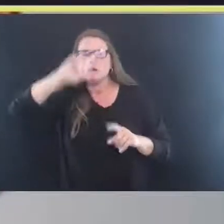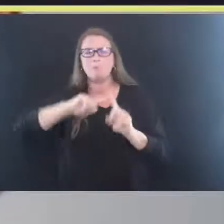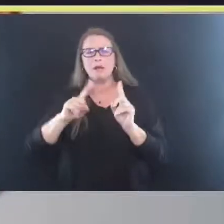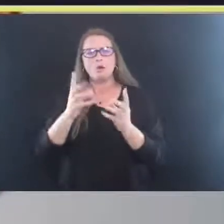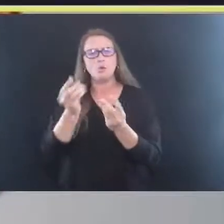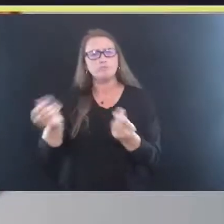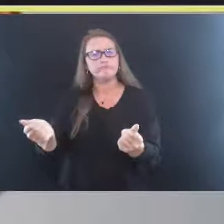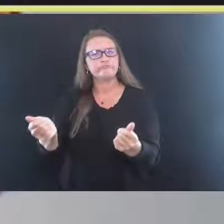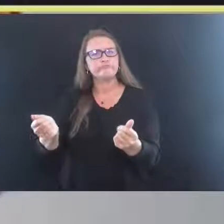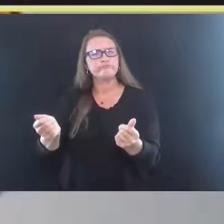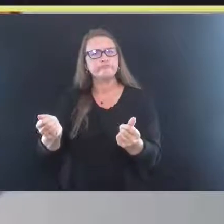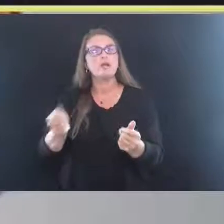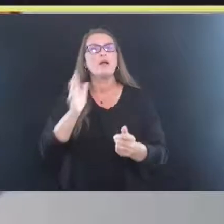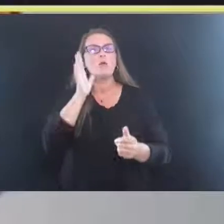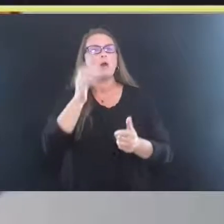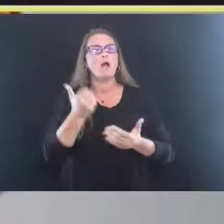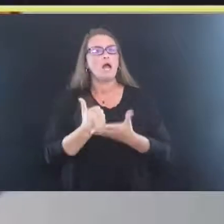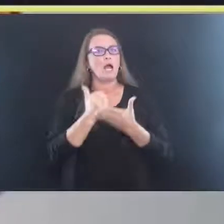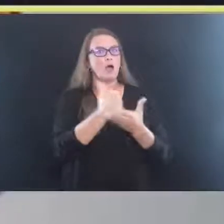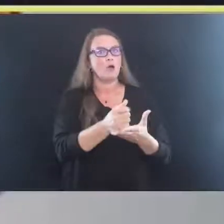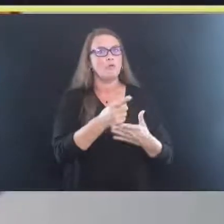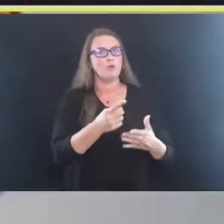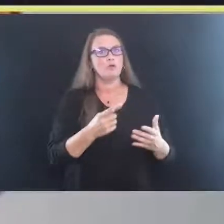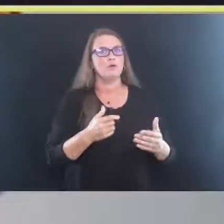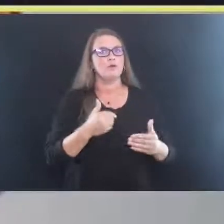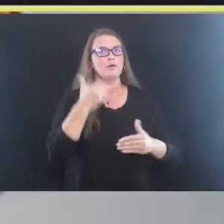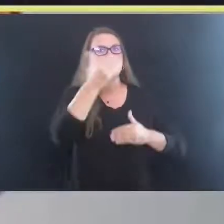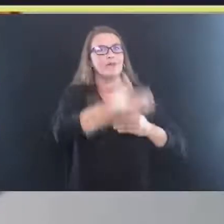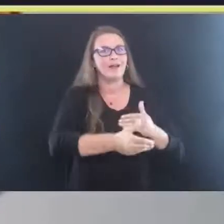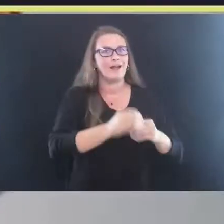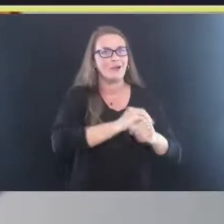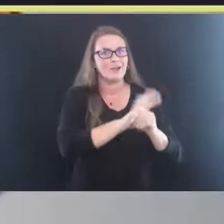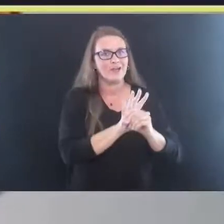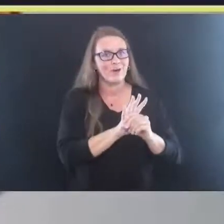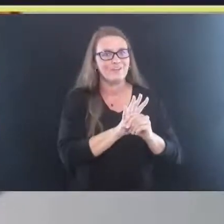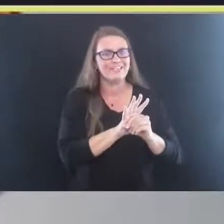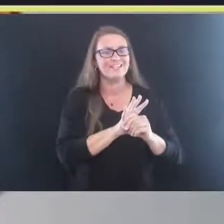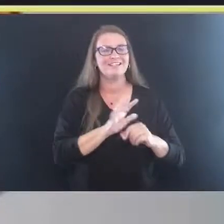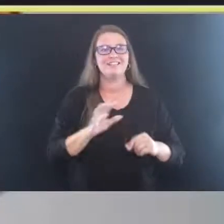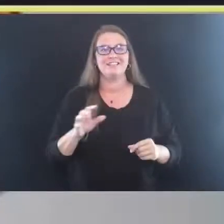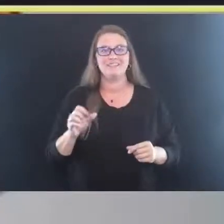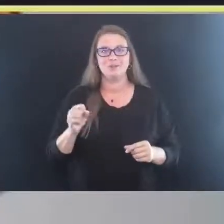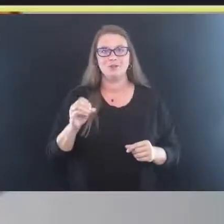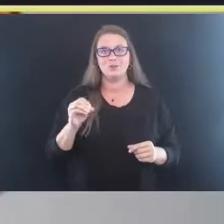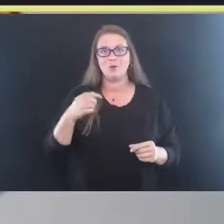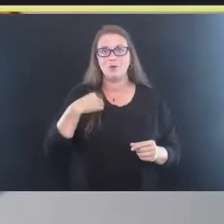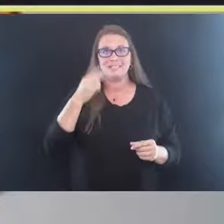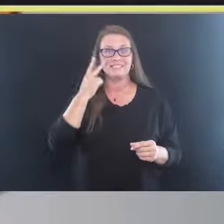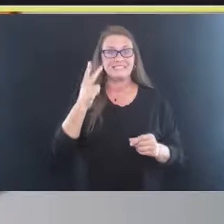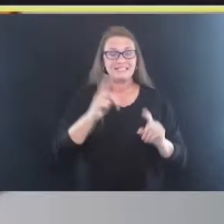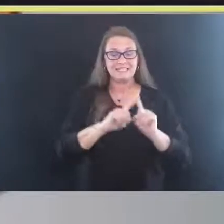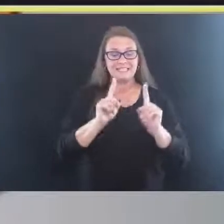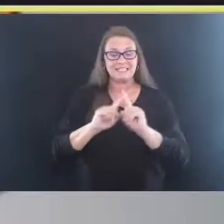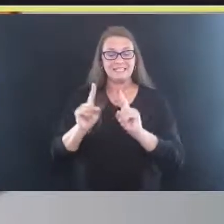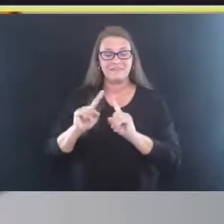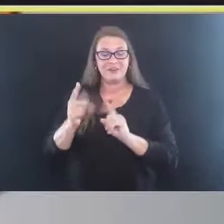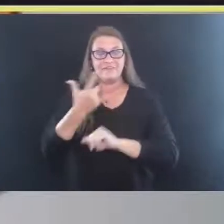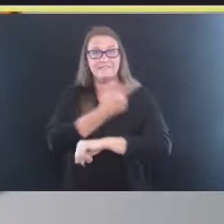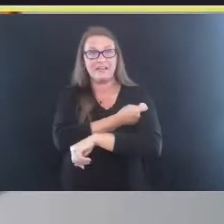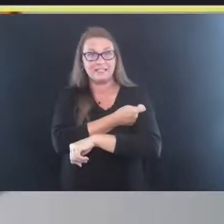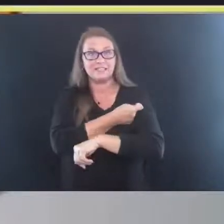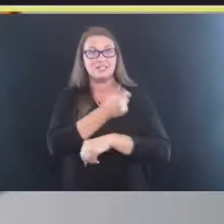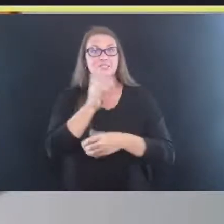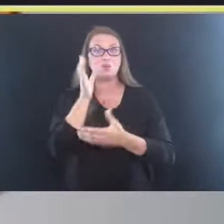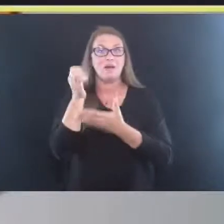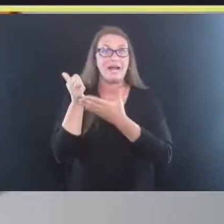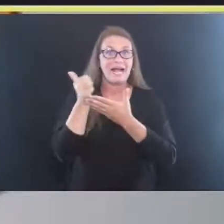hospitals and keep them from getting critically ill. Again, not a substitute for the vaccinations, but a good product for helping